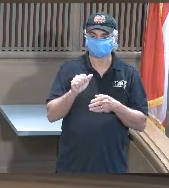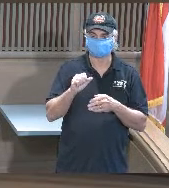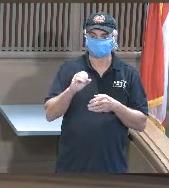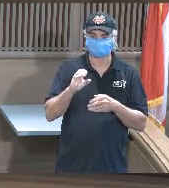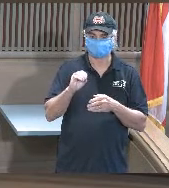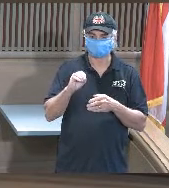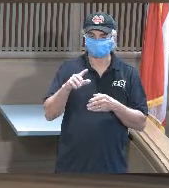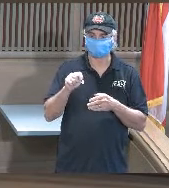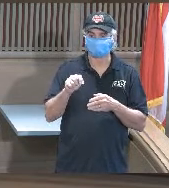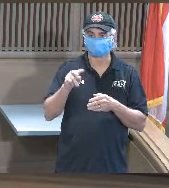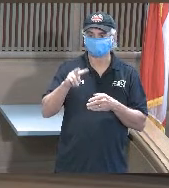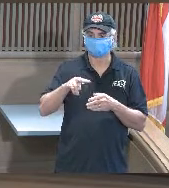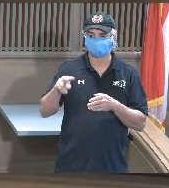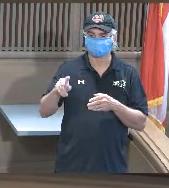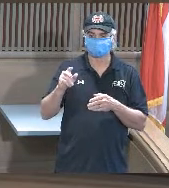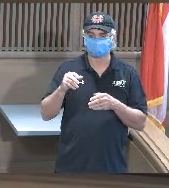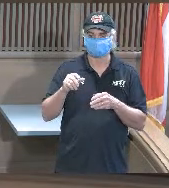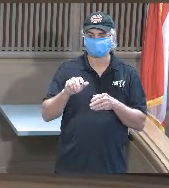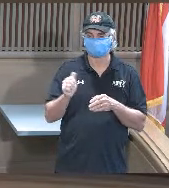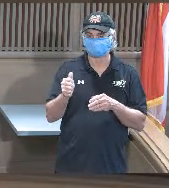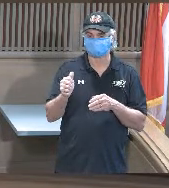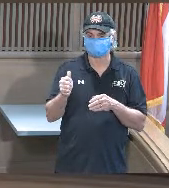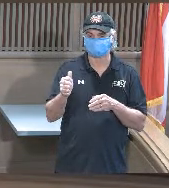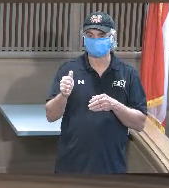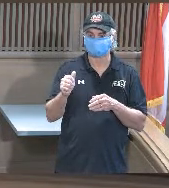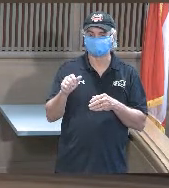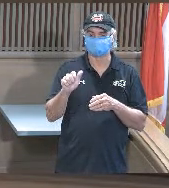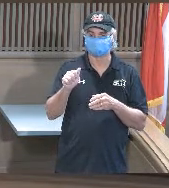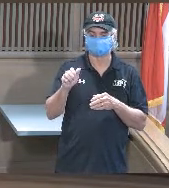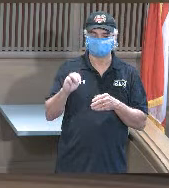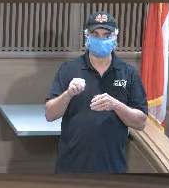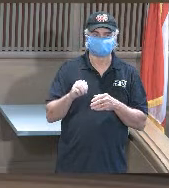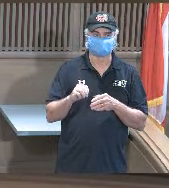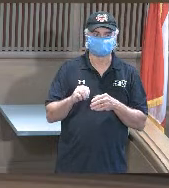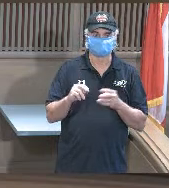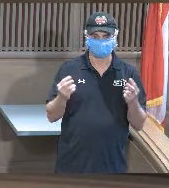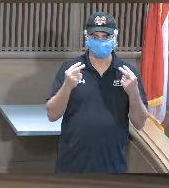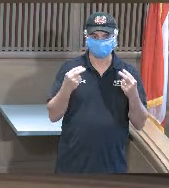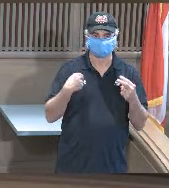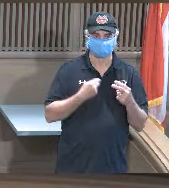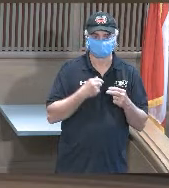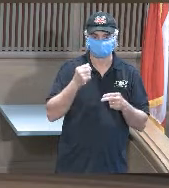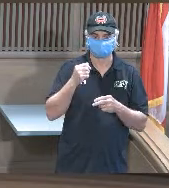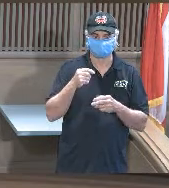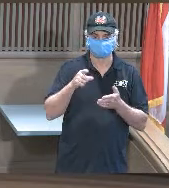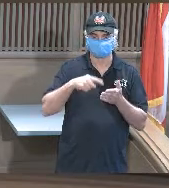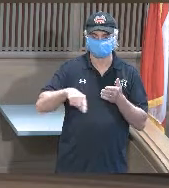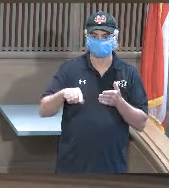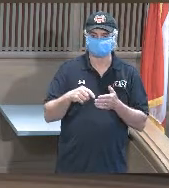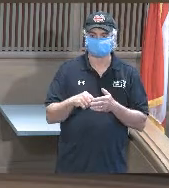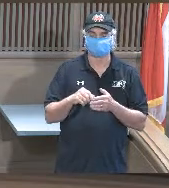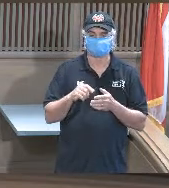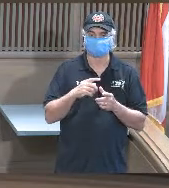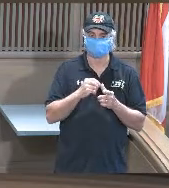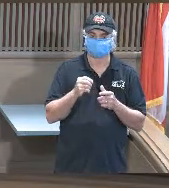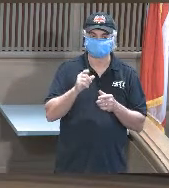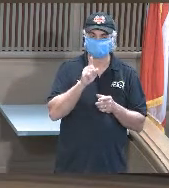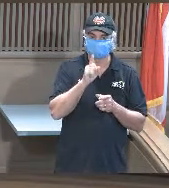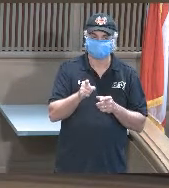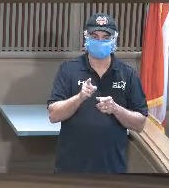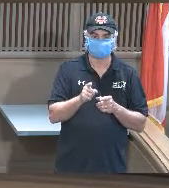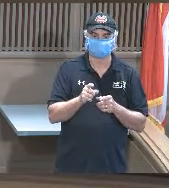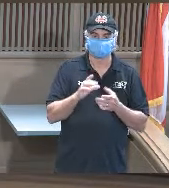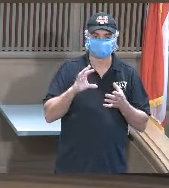October 22nd at 10 a.m. We invite you to tune in, and please join us behind the Albany Civic Center